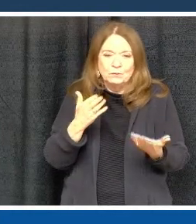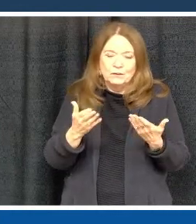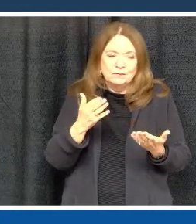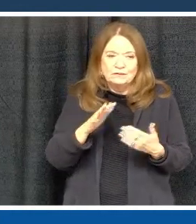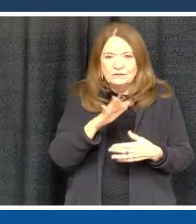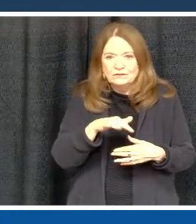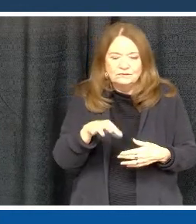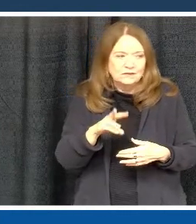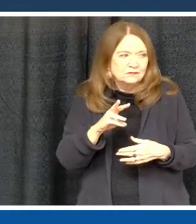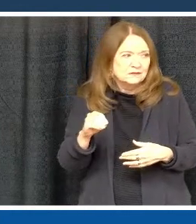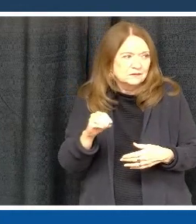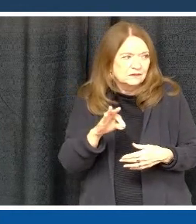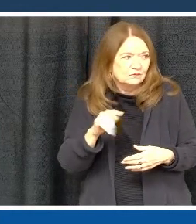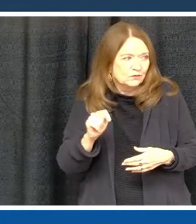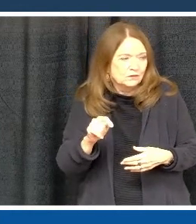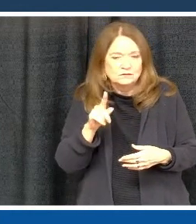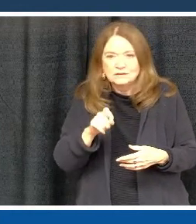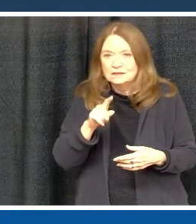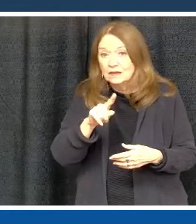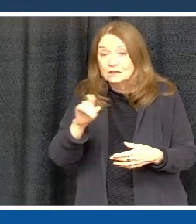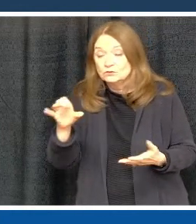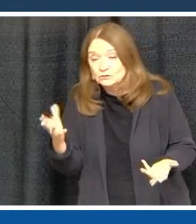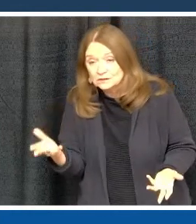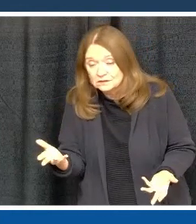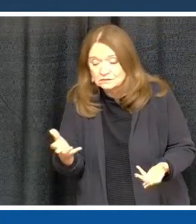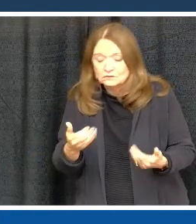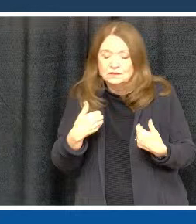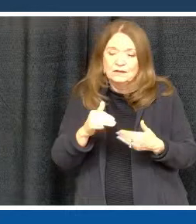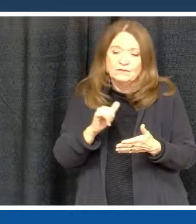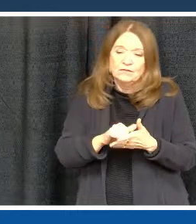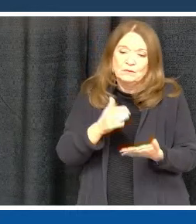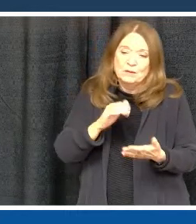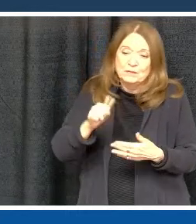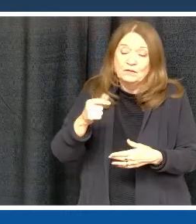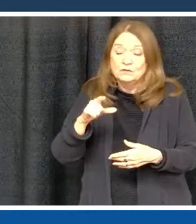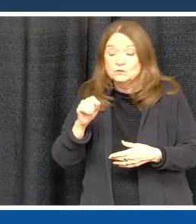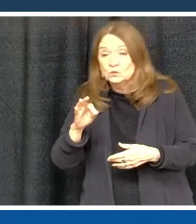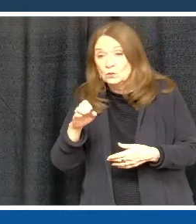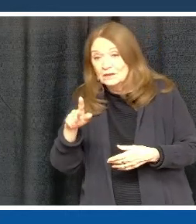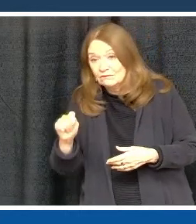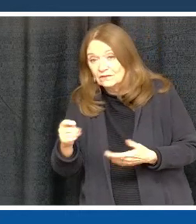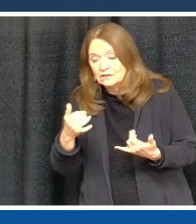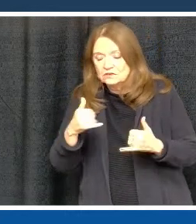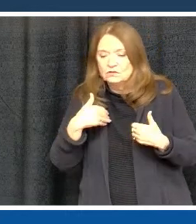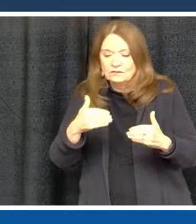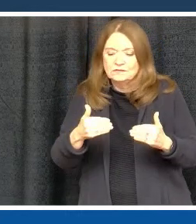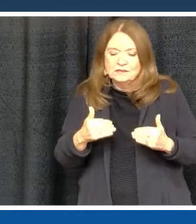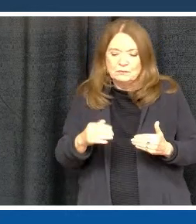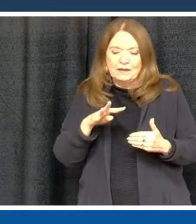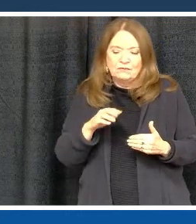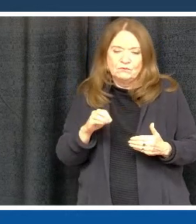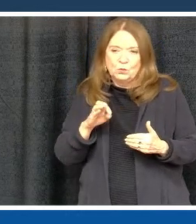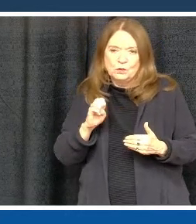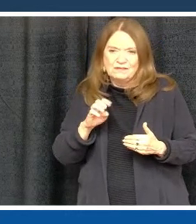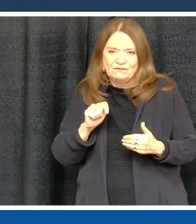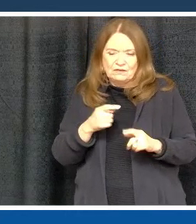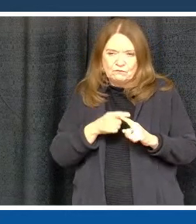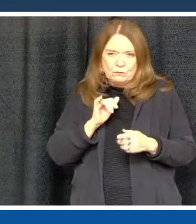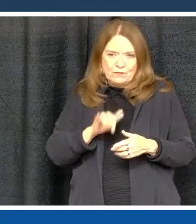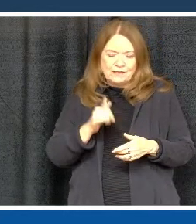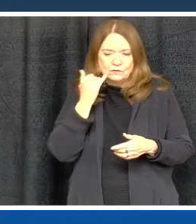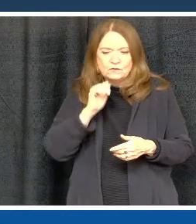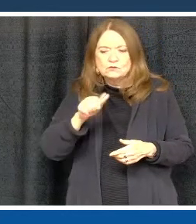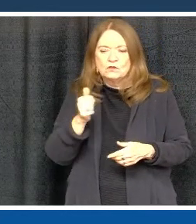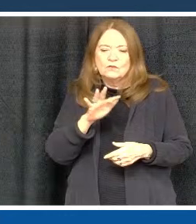60-foot right-of-way. Maybe we need 100, so they'd get half that, maybe another 20 feet, and then you'd still be set back 40 feet from that. So if there was another